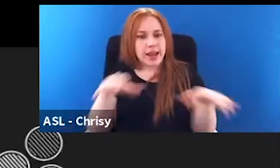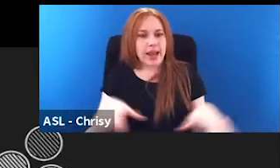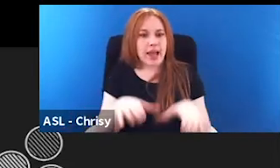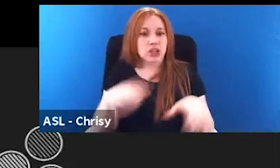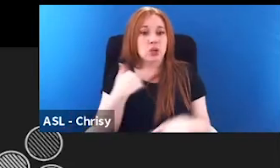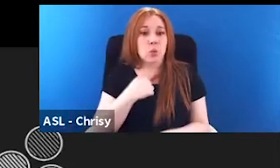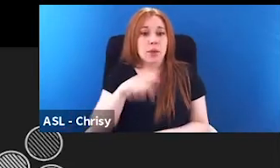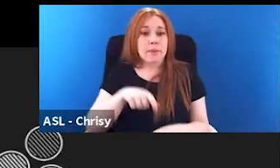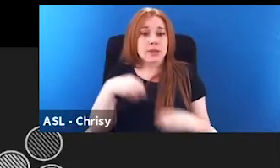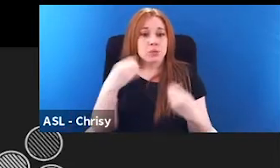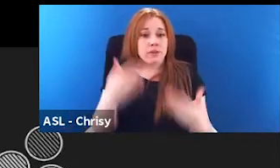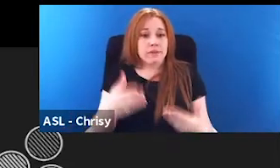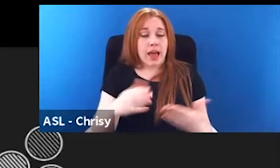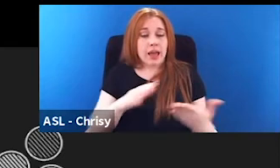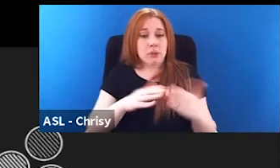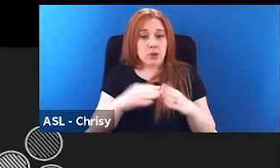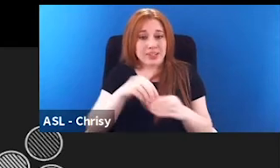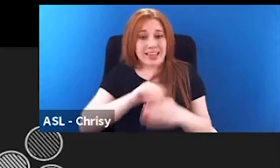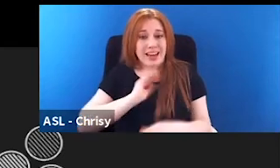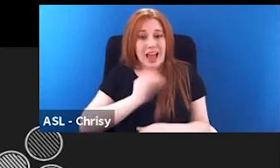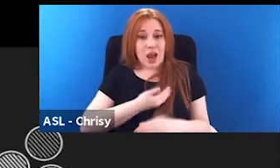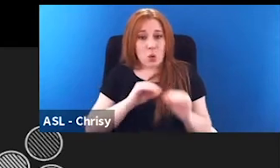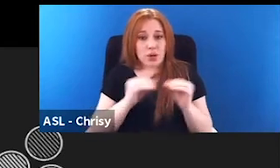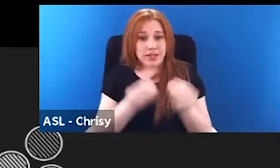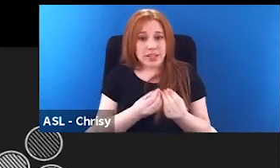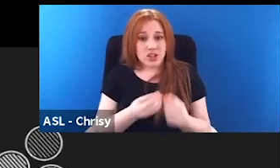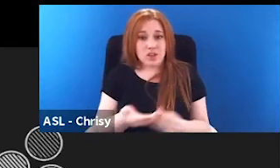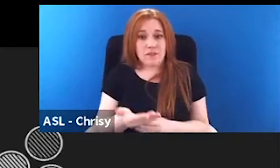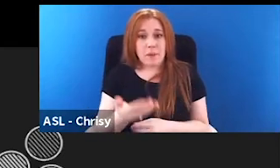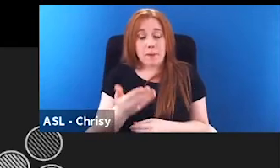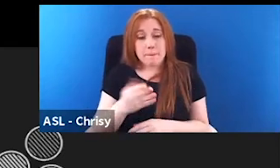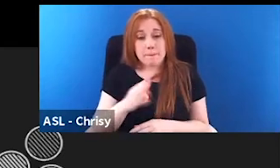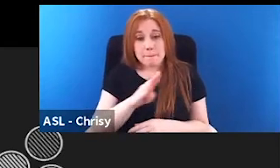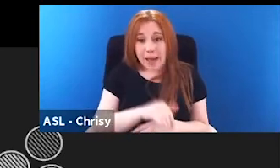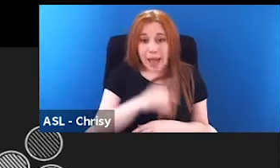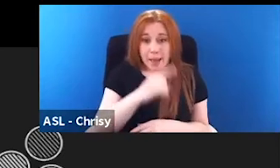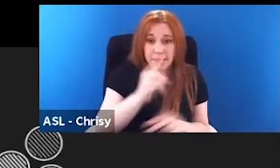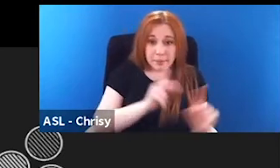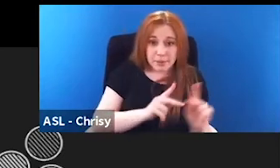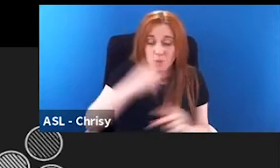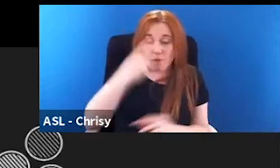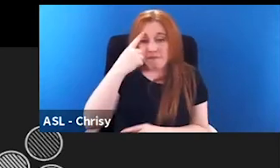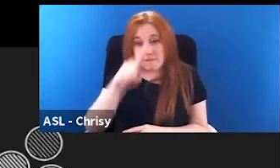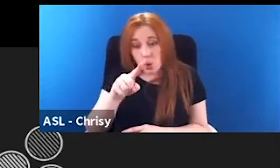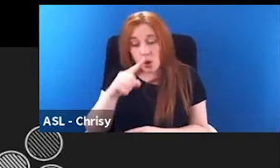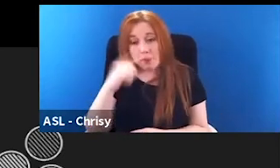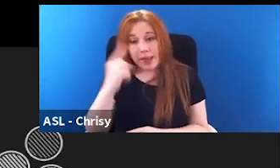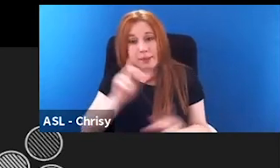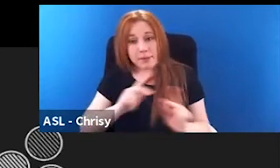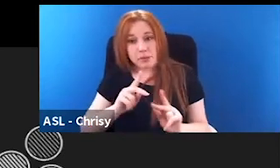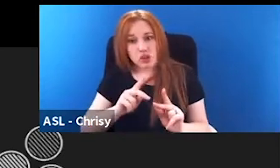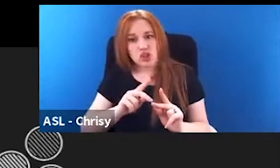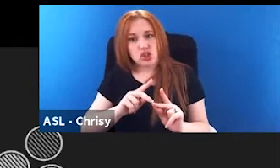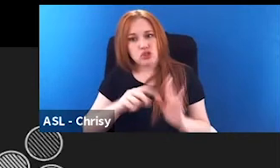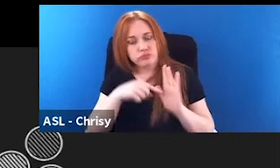provide communities within our organizations by Black people, for Black people, to amplify their work, their experience, and